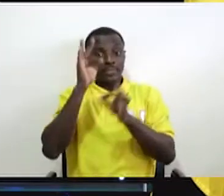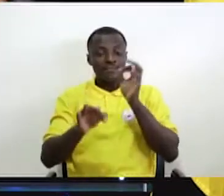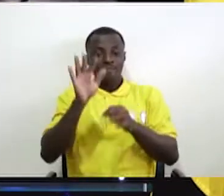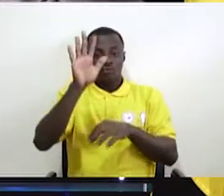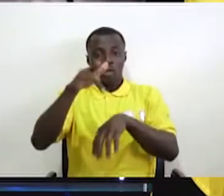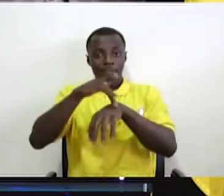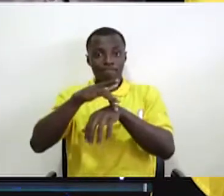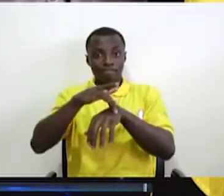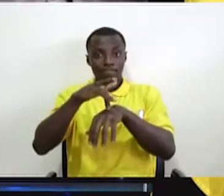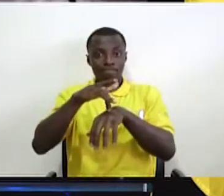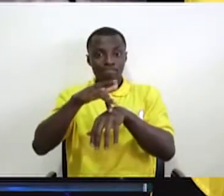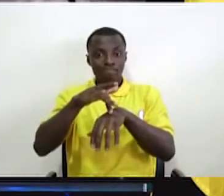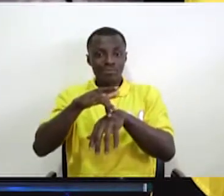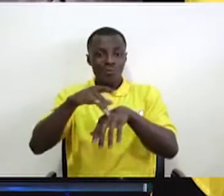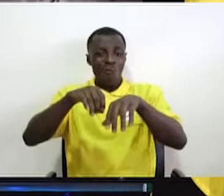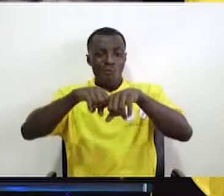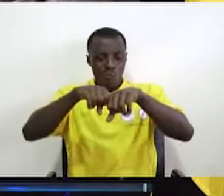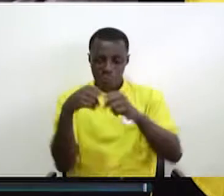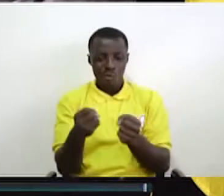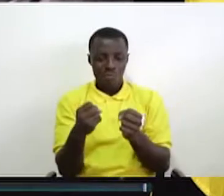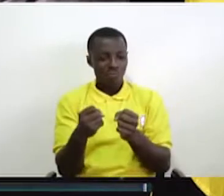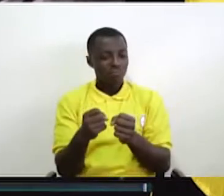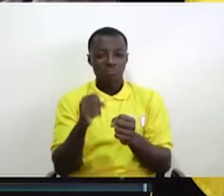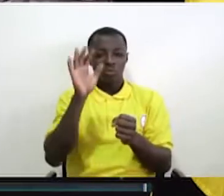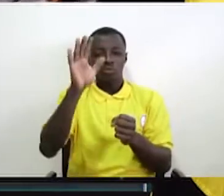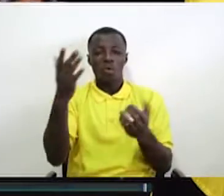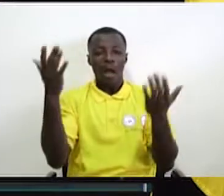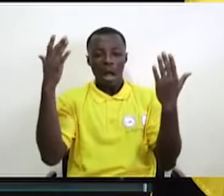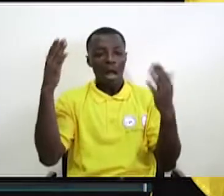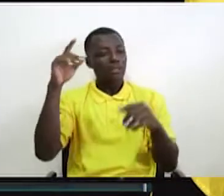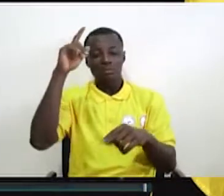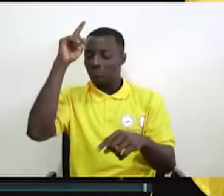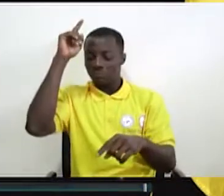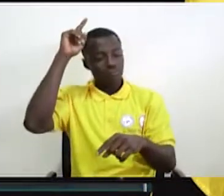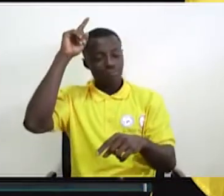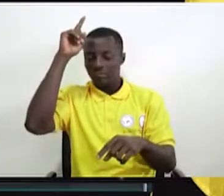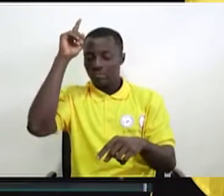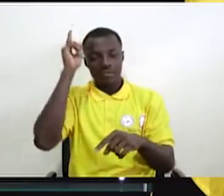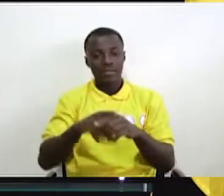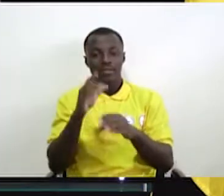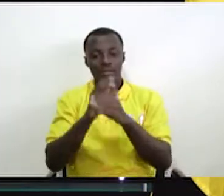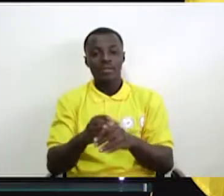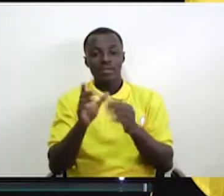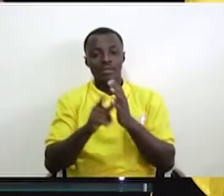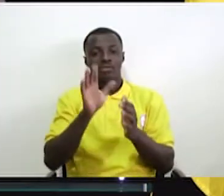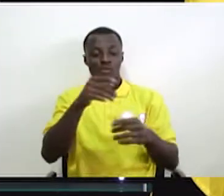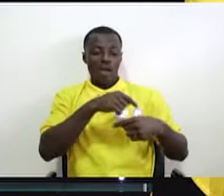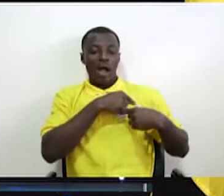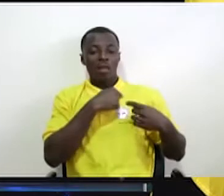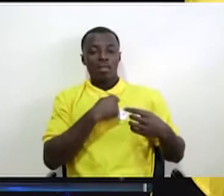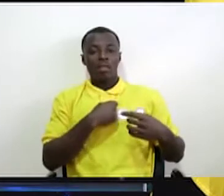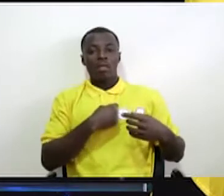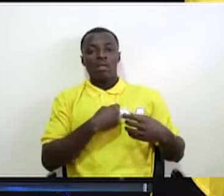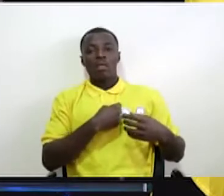mu a, the arm strength will not be able to hold you. Won sa no kwa ho odin to me nkrao. Then your heart will collapse. Na fe wa